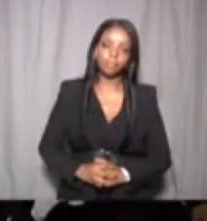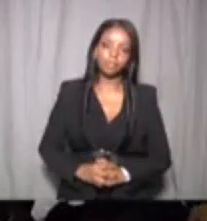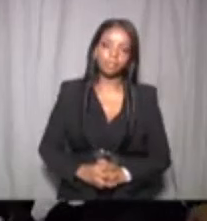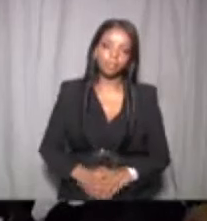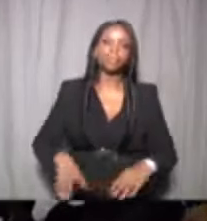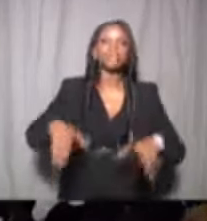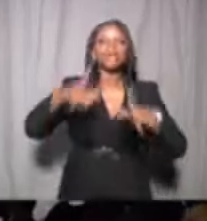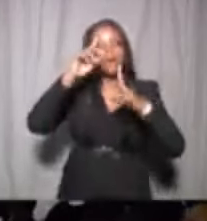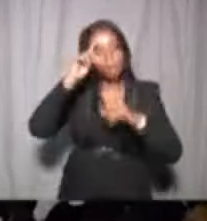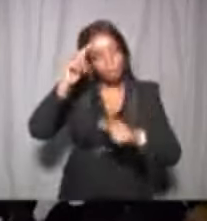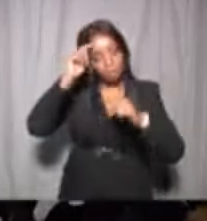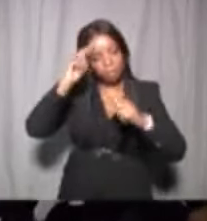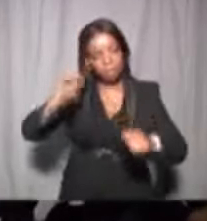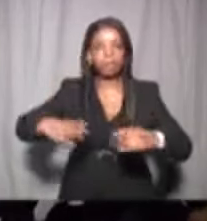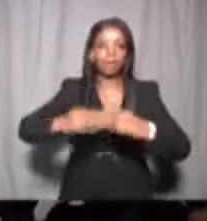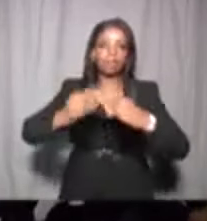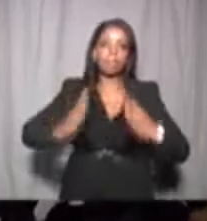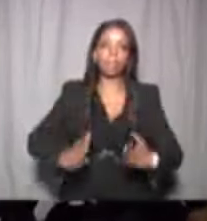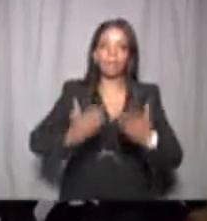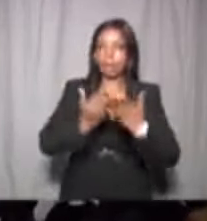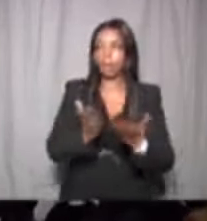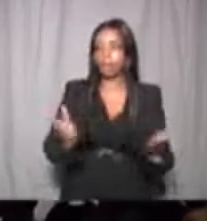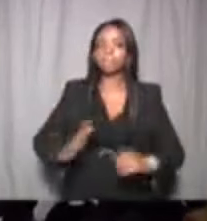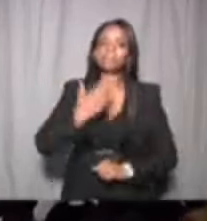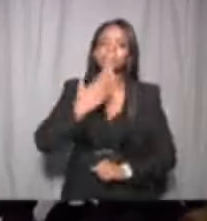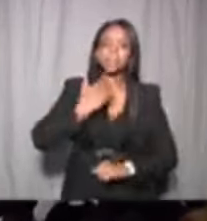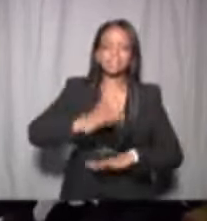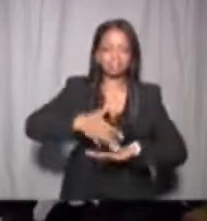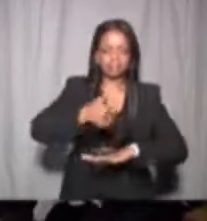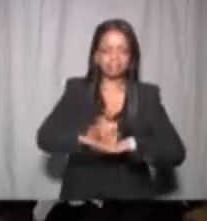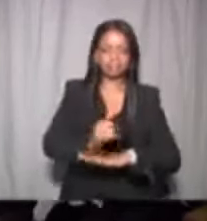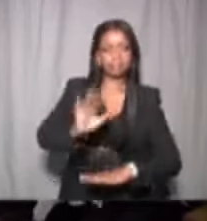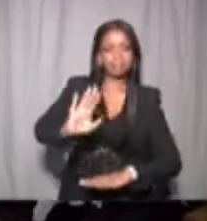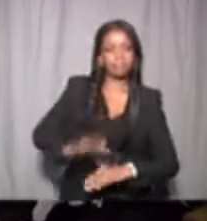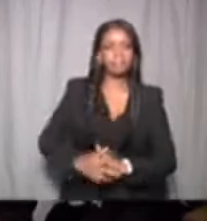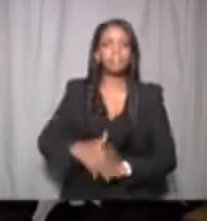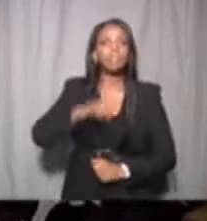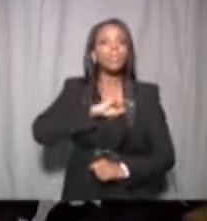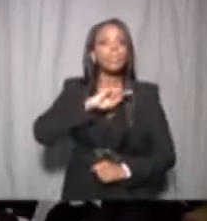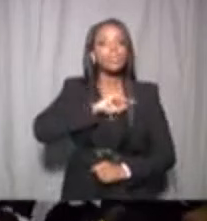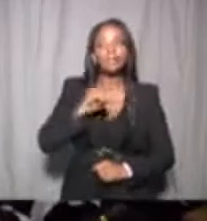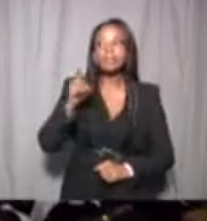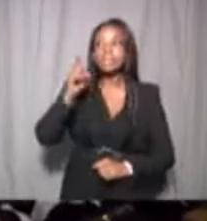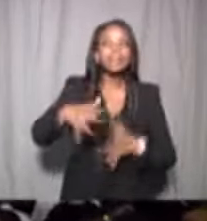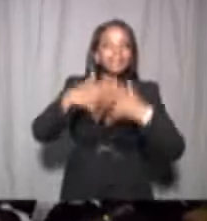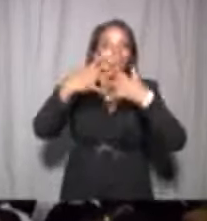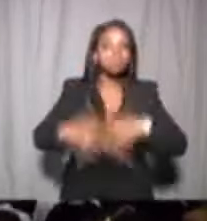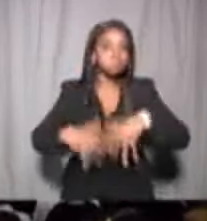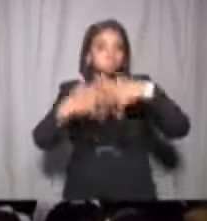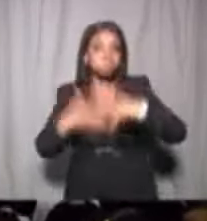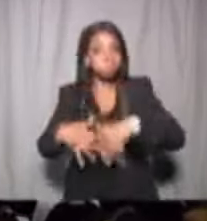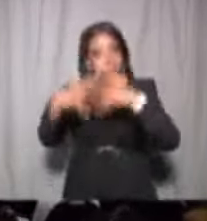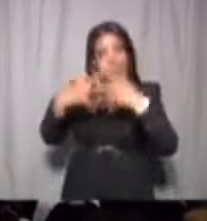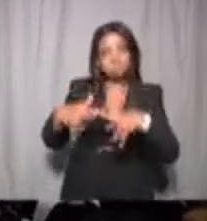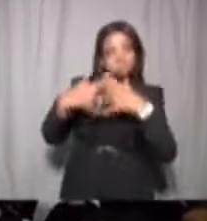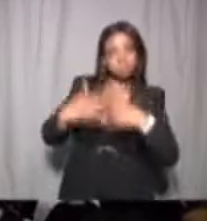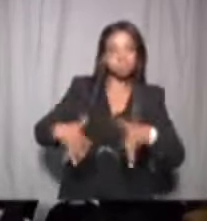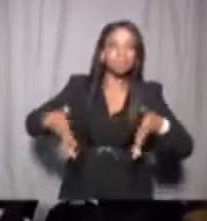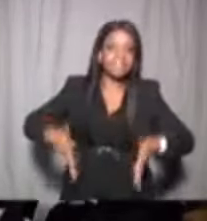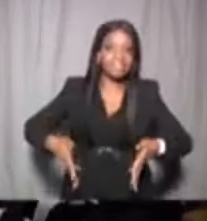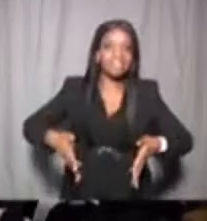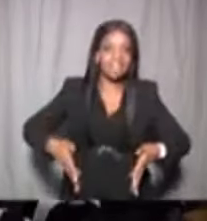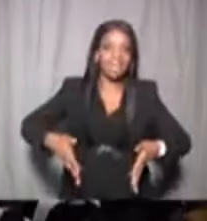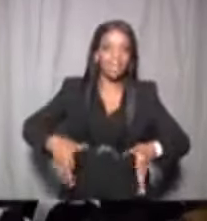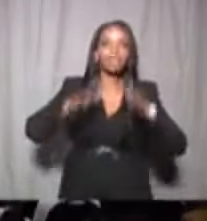Honourable members, can you have order? Honourable Nelly, can you sit down? Because if you are chaotic here, members of the public will